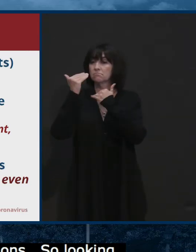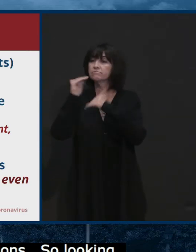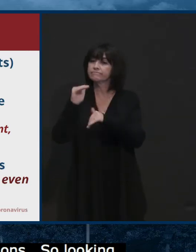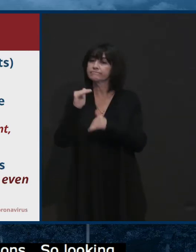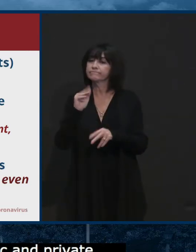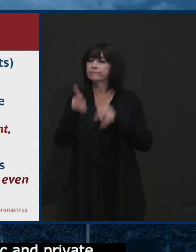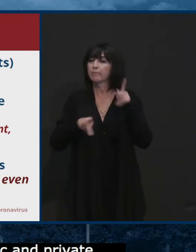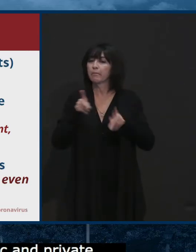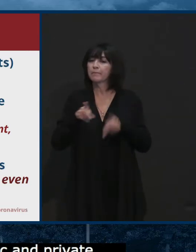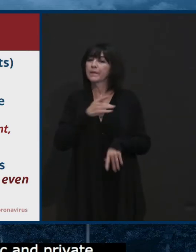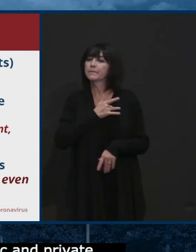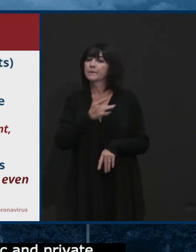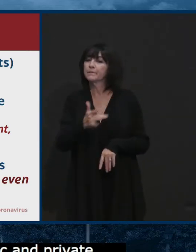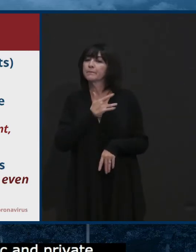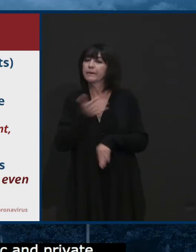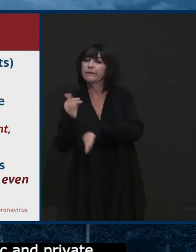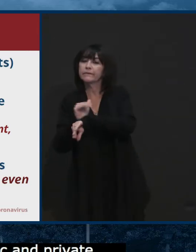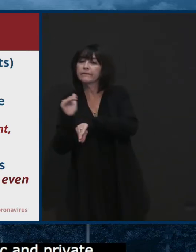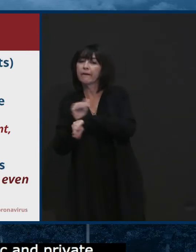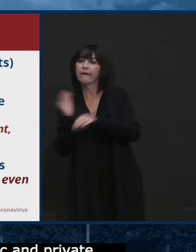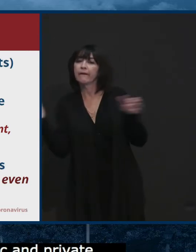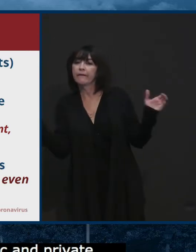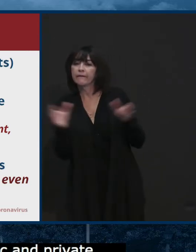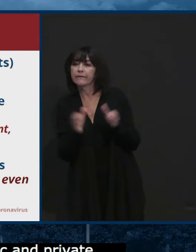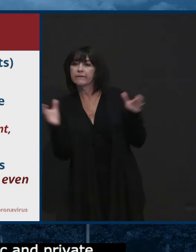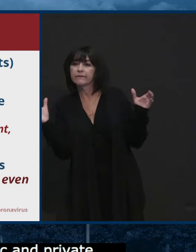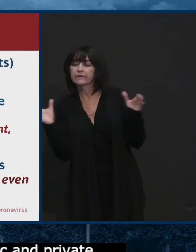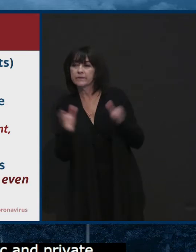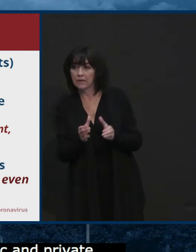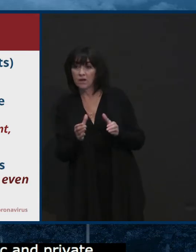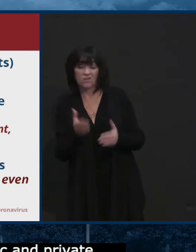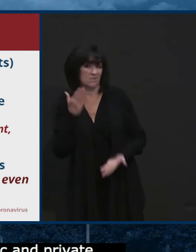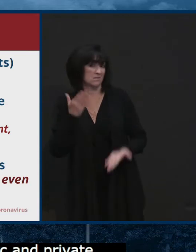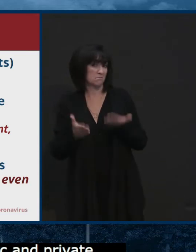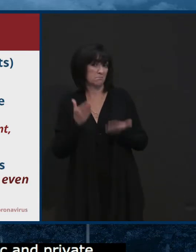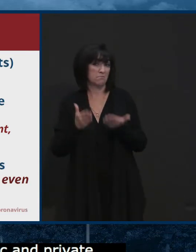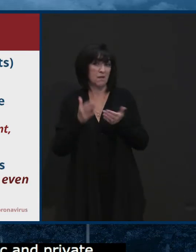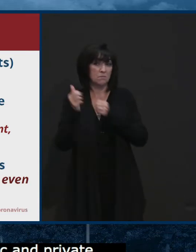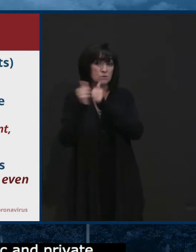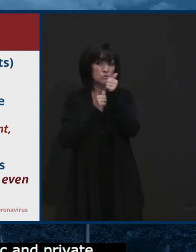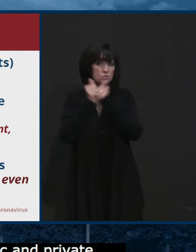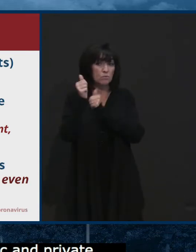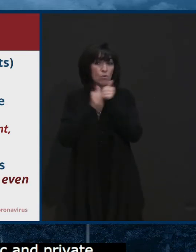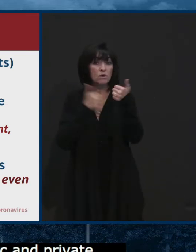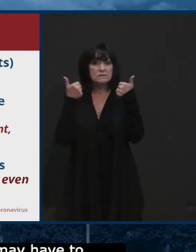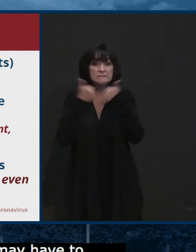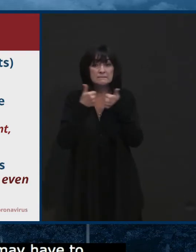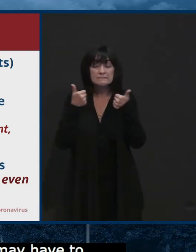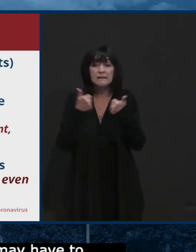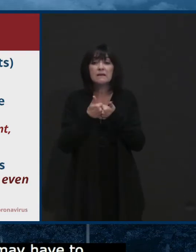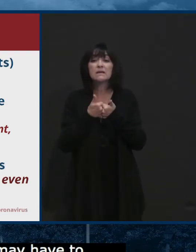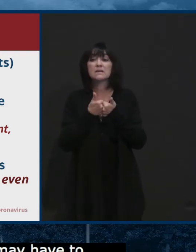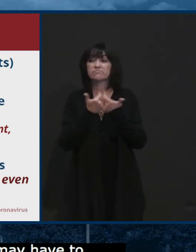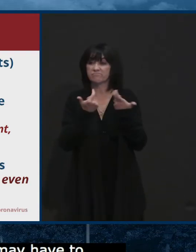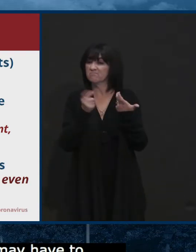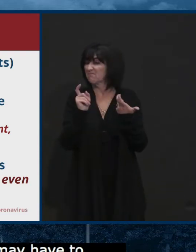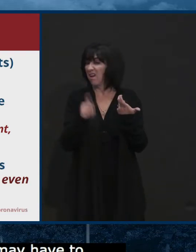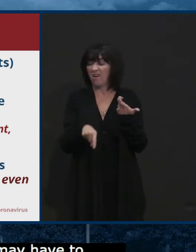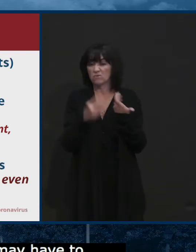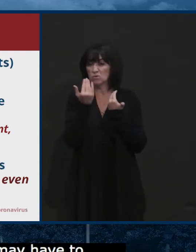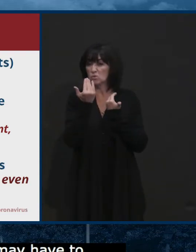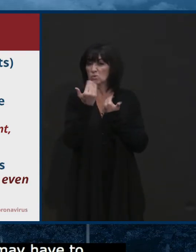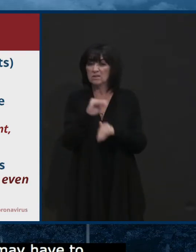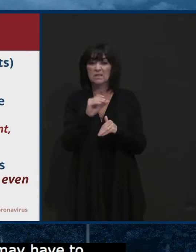gather. We may have to consider strict restrictions on sports activities, perhaps indoor activities,